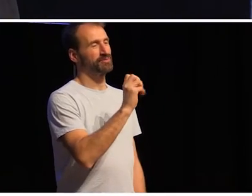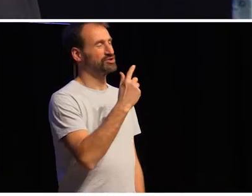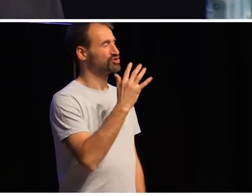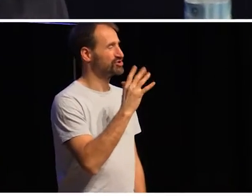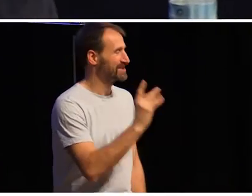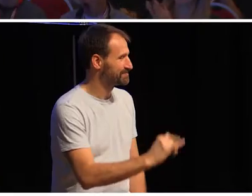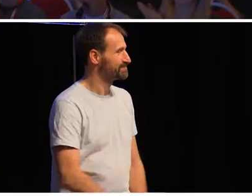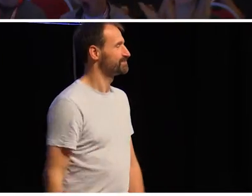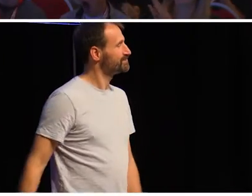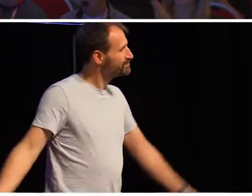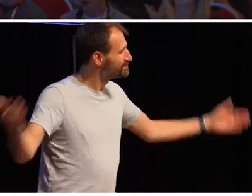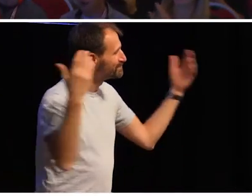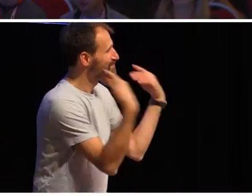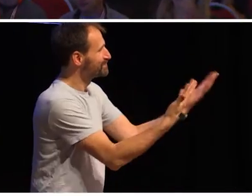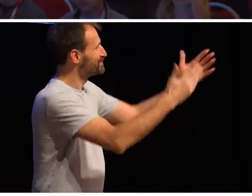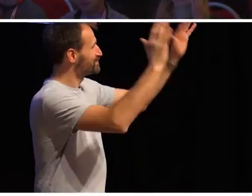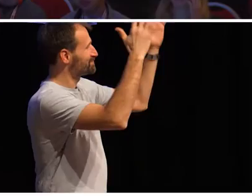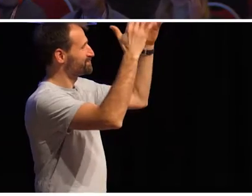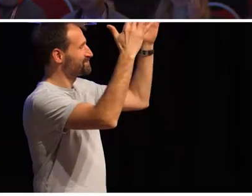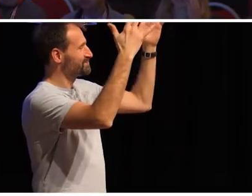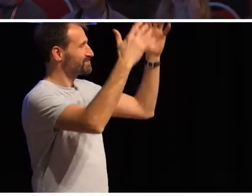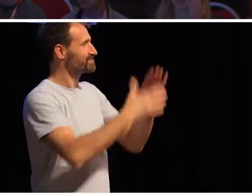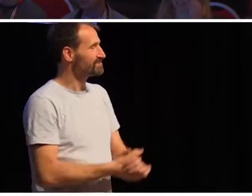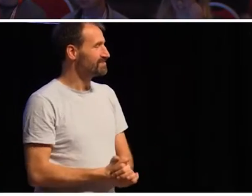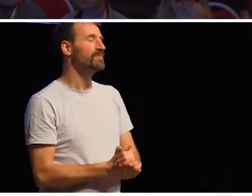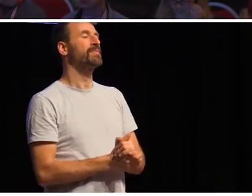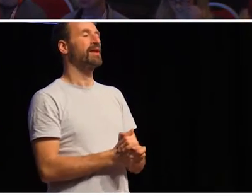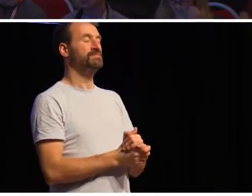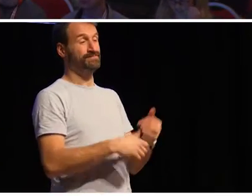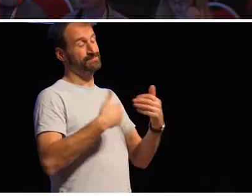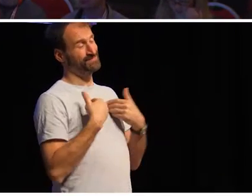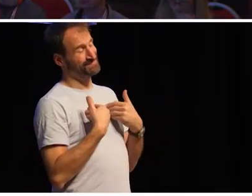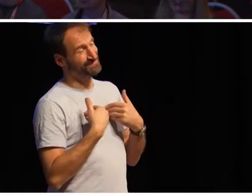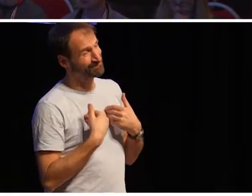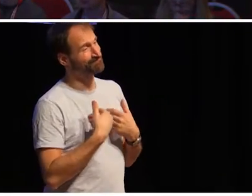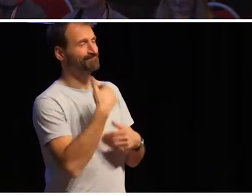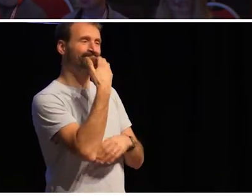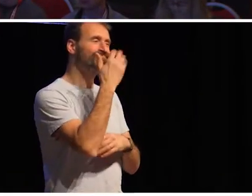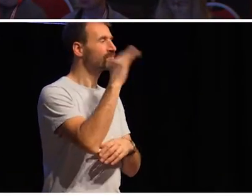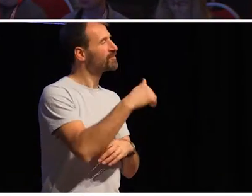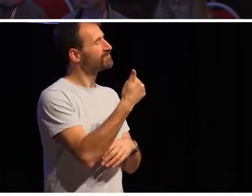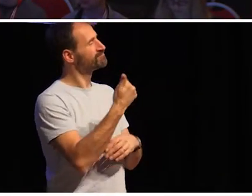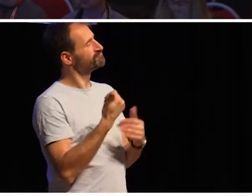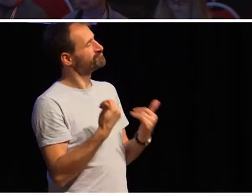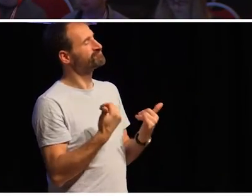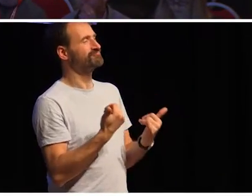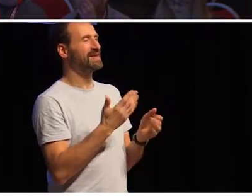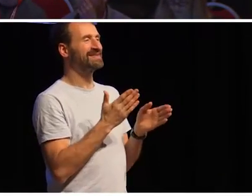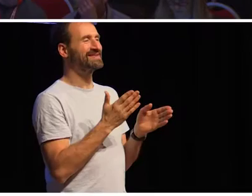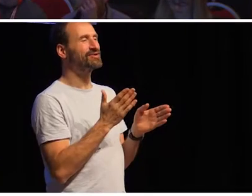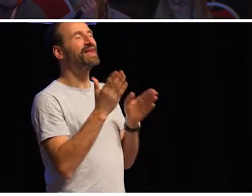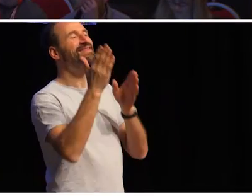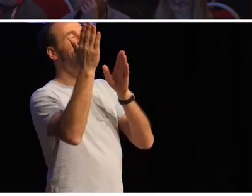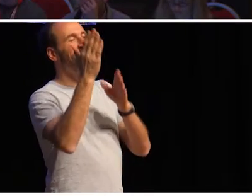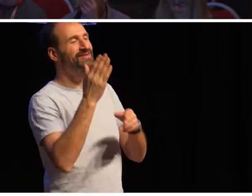Hi, good morning. Yeah, I'm going to talk about this current trend buzzword that